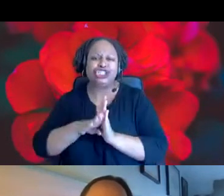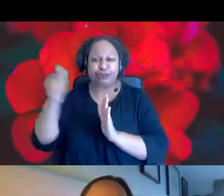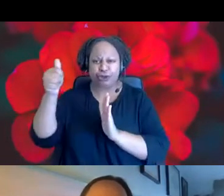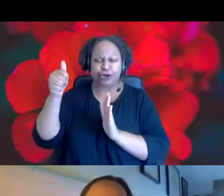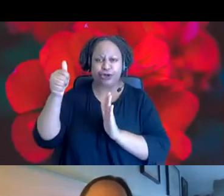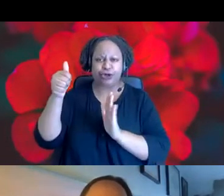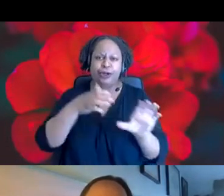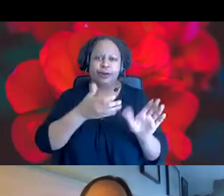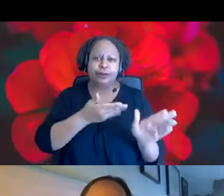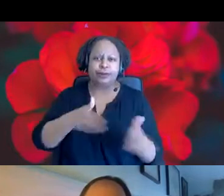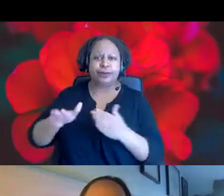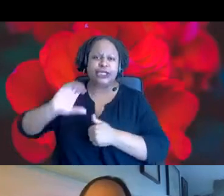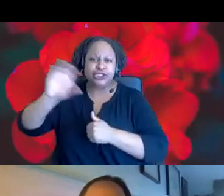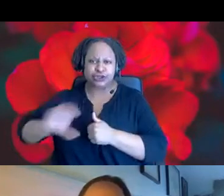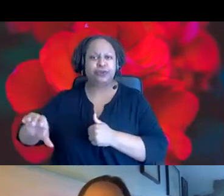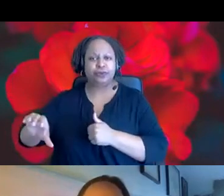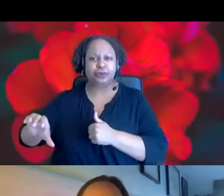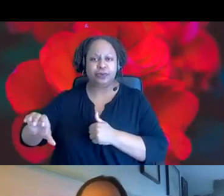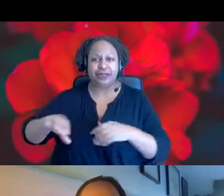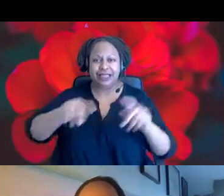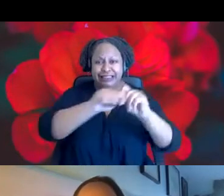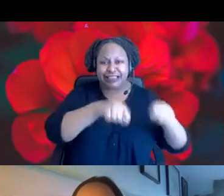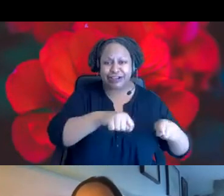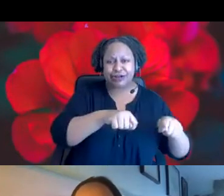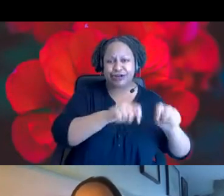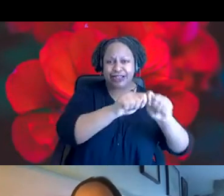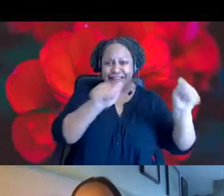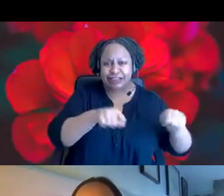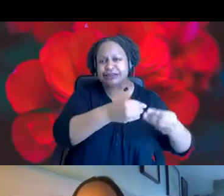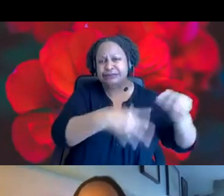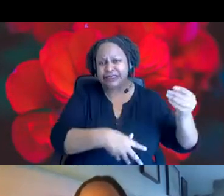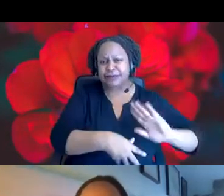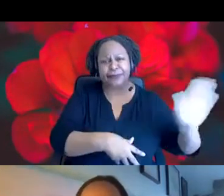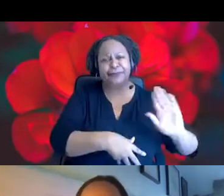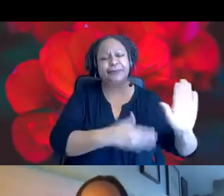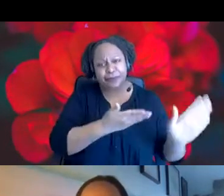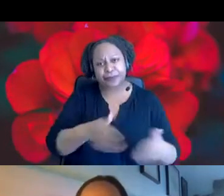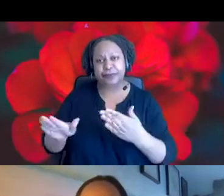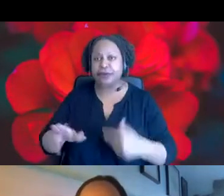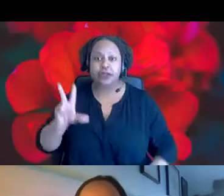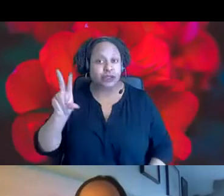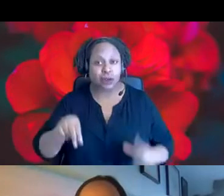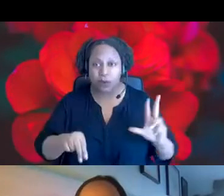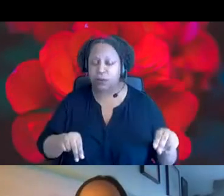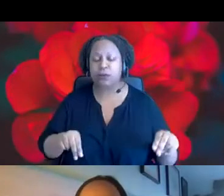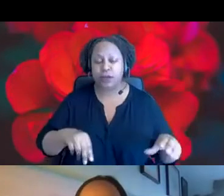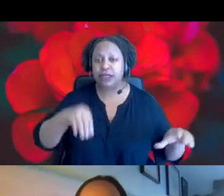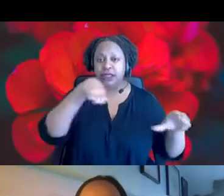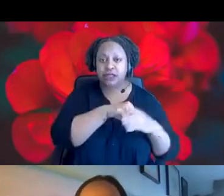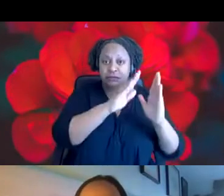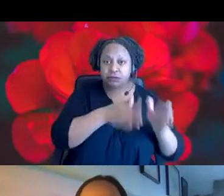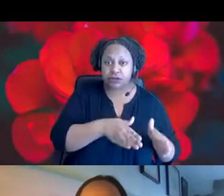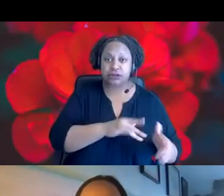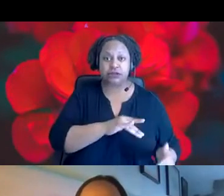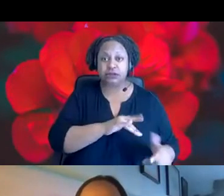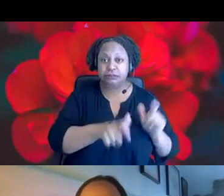production on Zoom than it is to put in the theater. And no, you know, there's so much more that goes into what